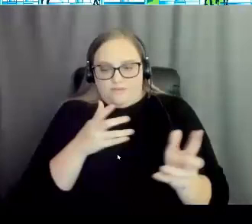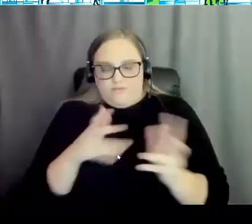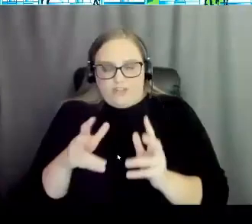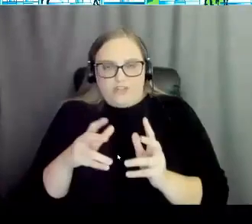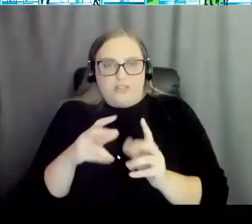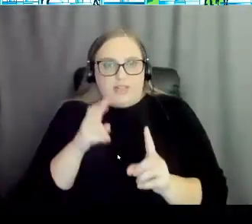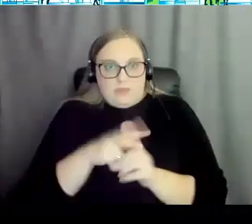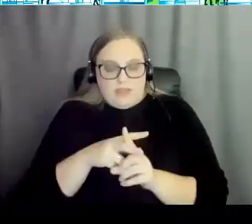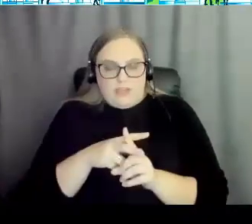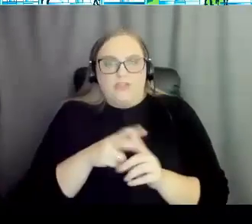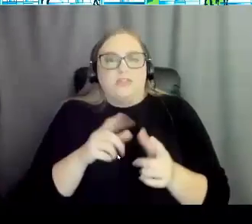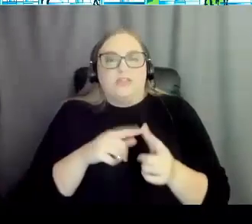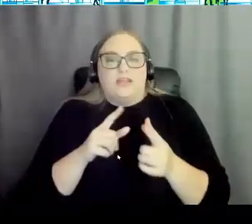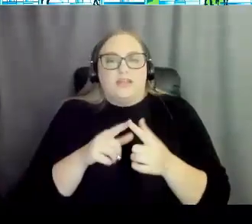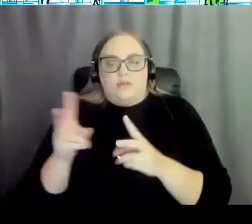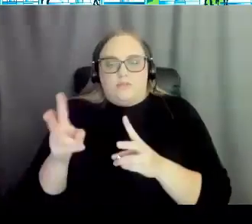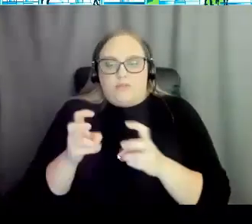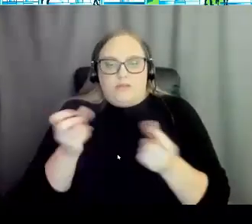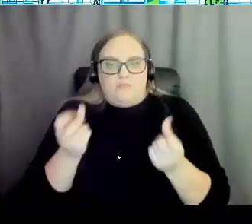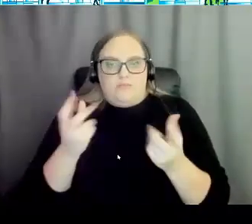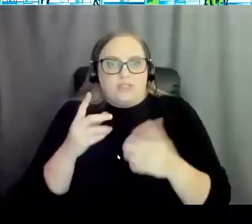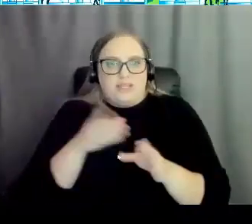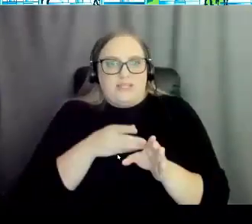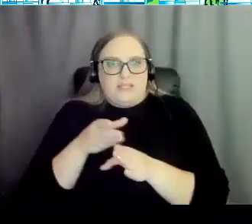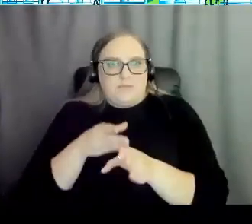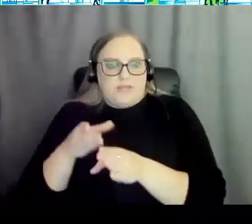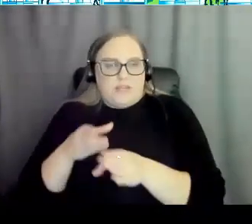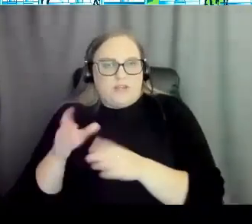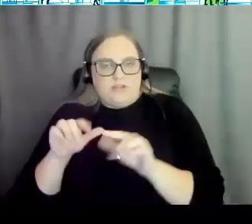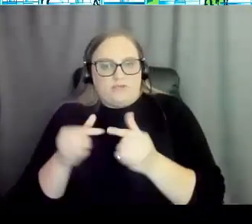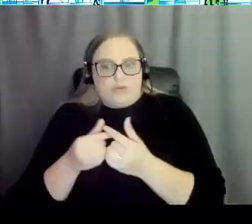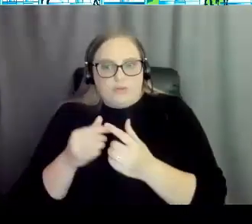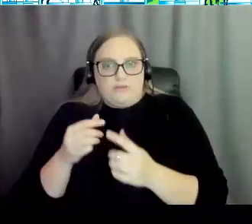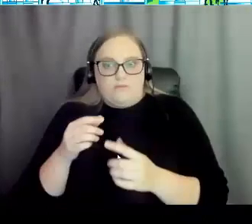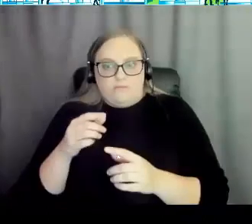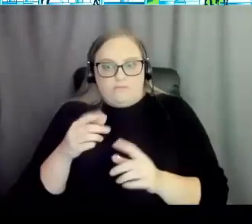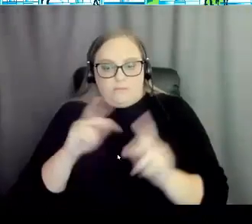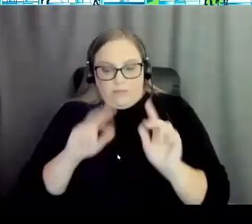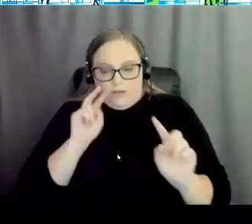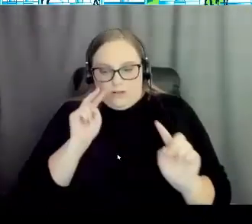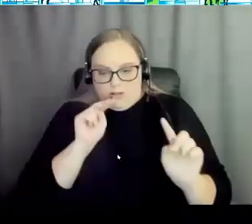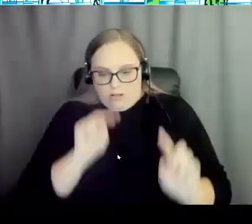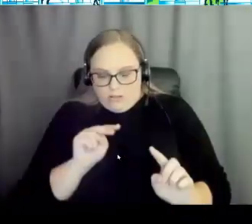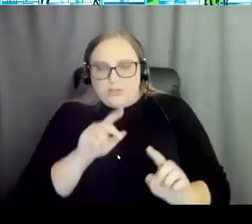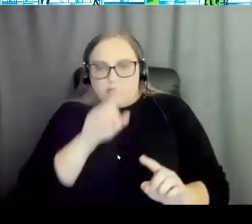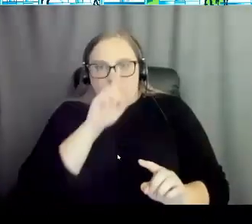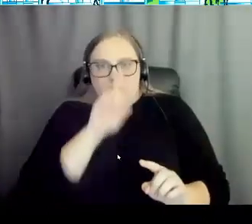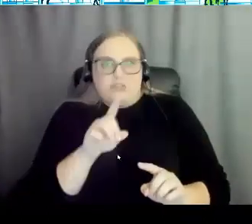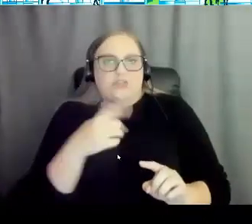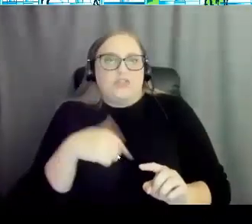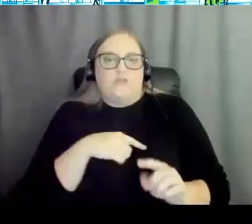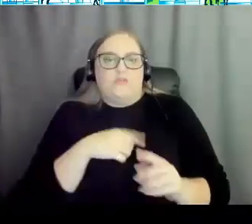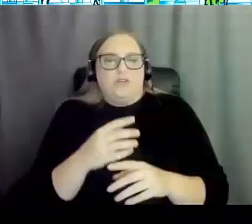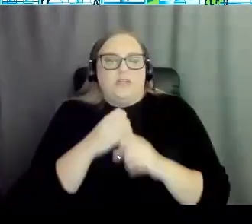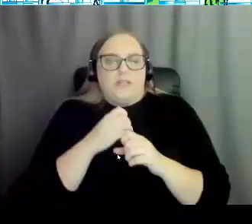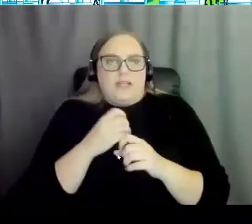are pulling together a multidisciplinary group of folks to help look at those grants to ensure that we are getting the most